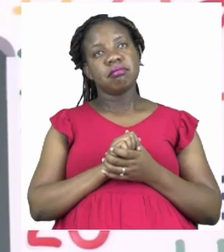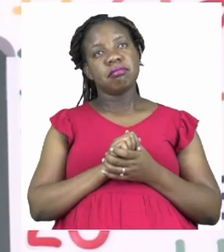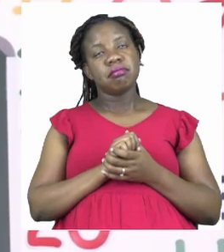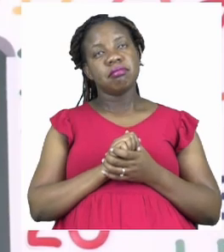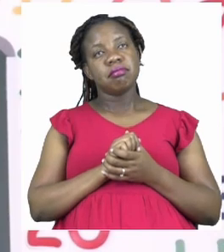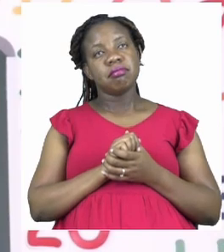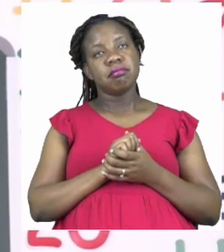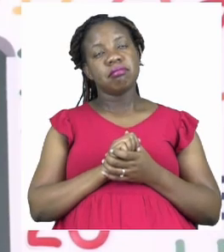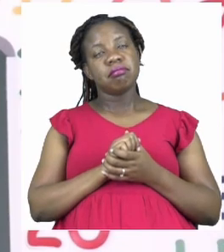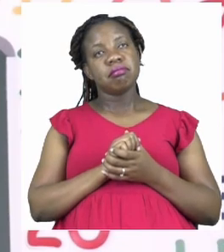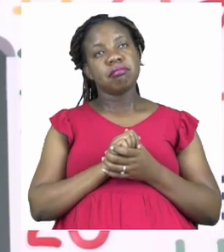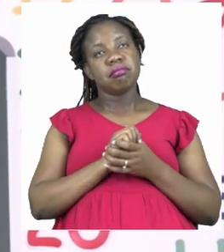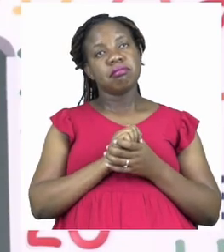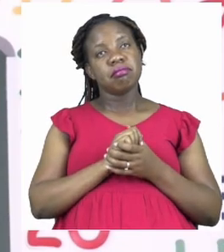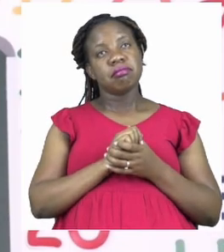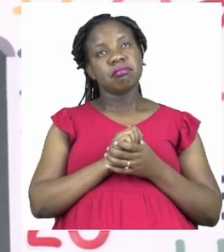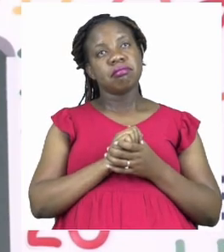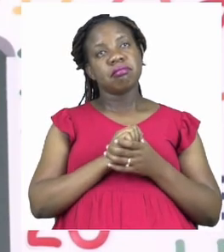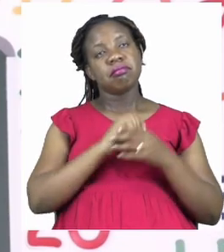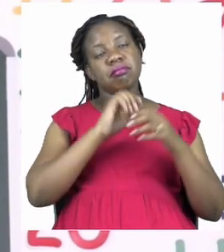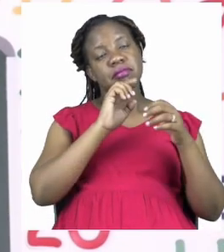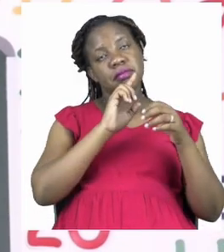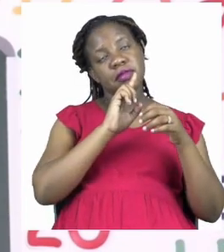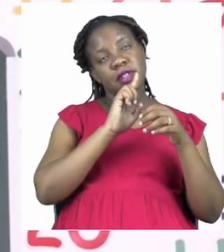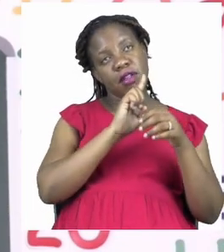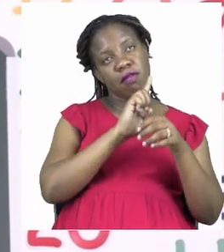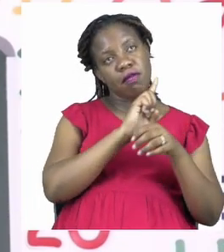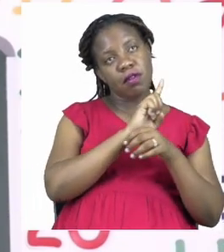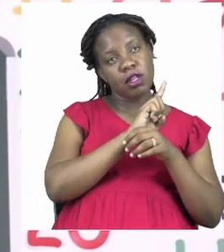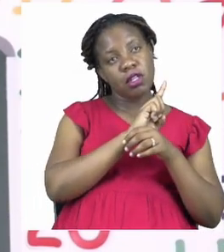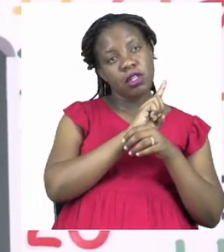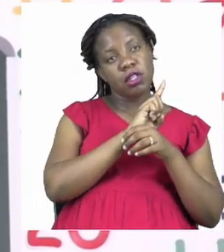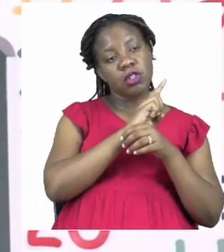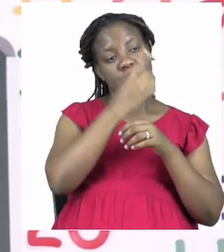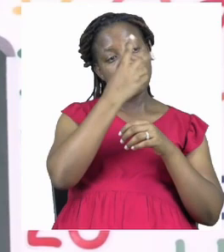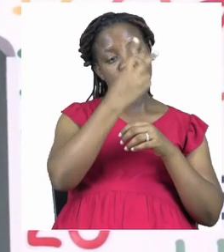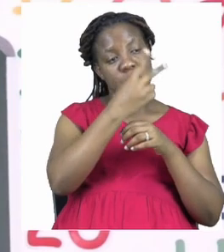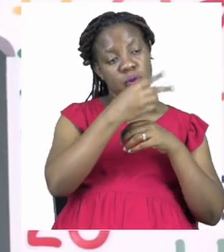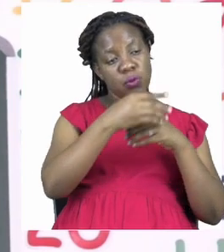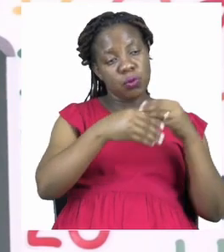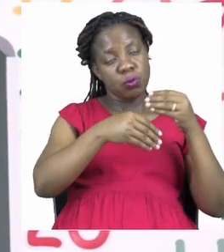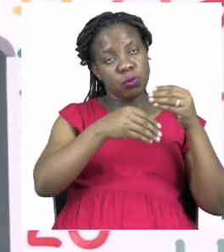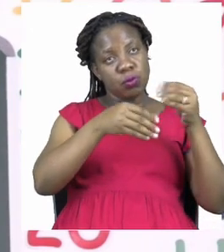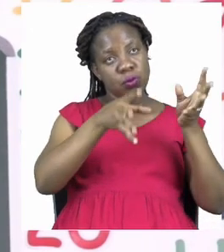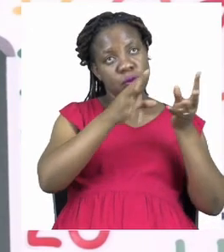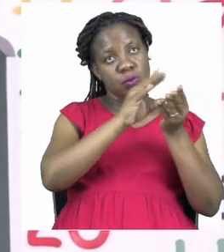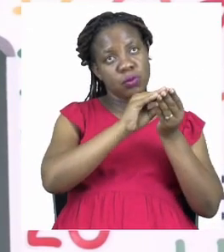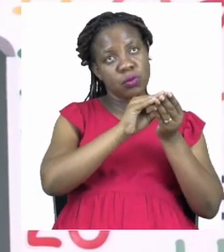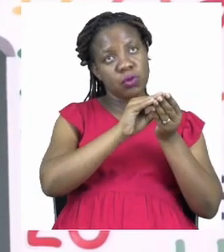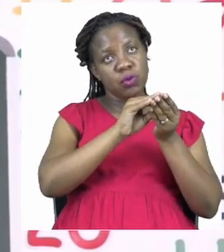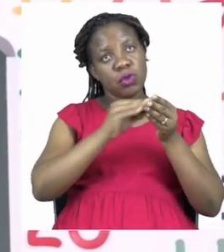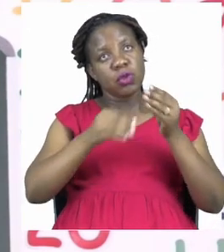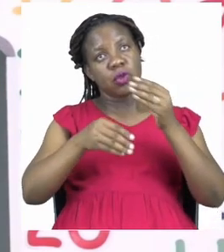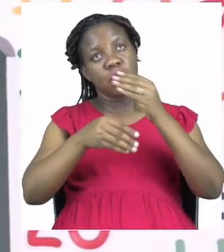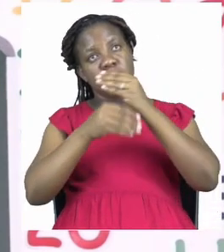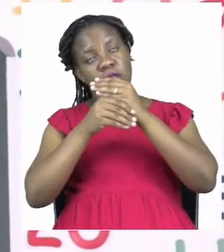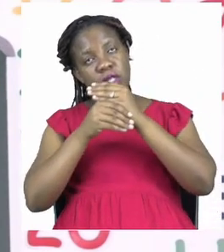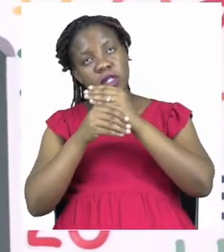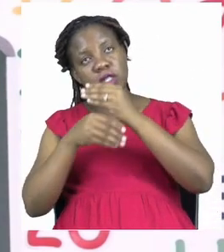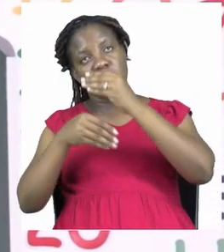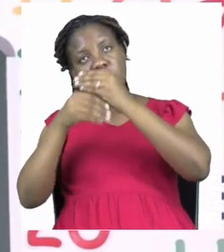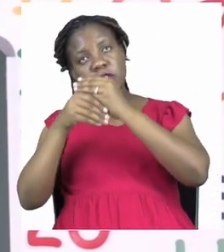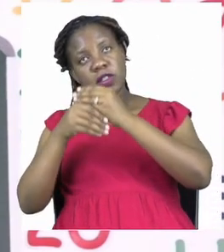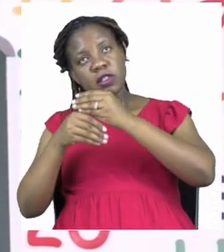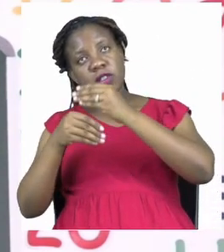the next one in the line. Have fun. If you make a mistake, that's okay. You can always start again. And I'll see you when